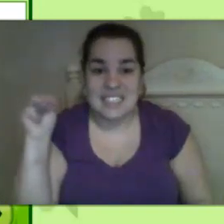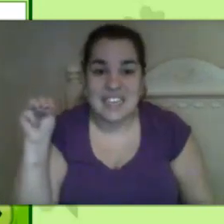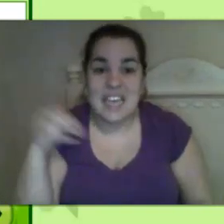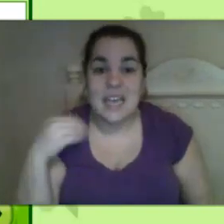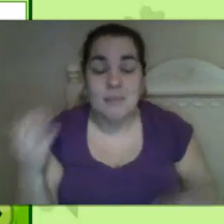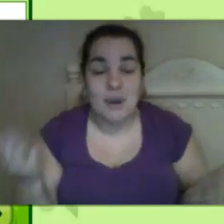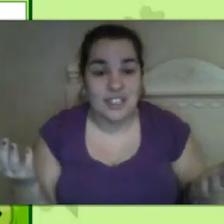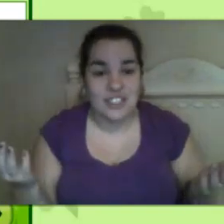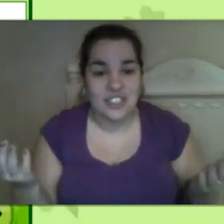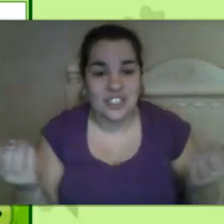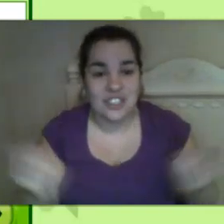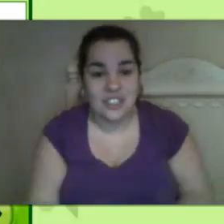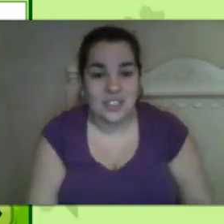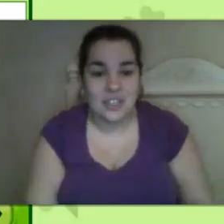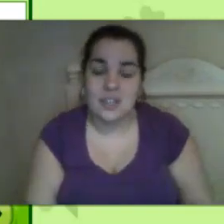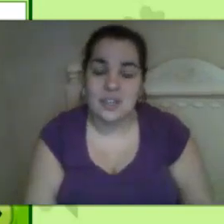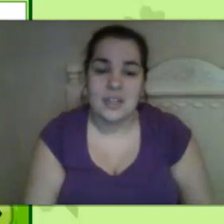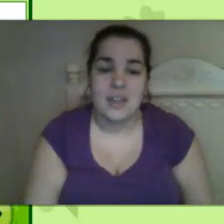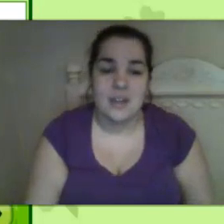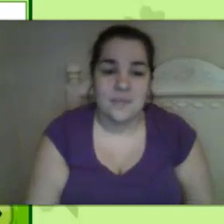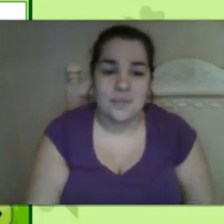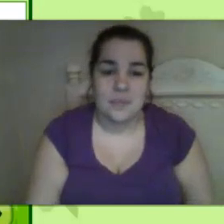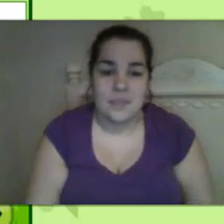Mondays in March.